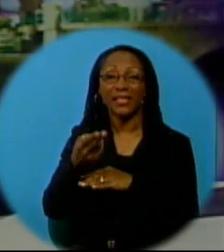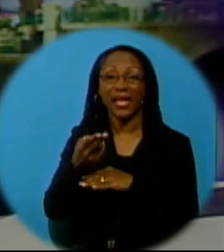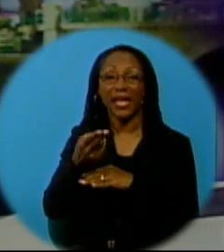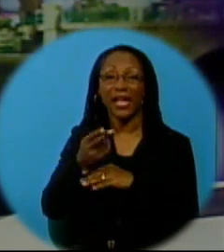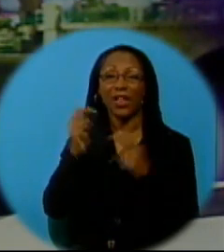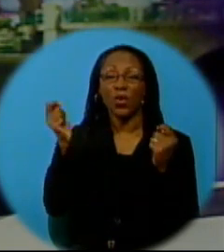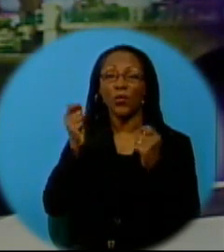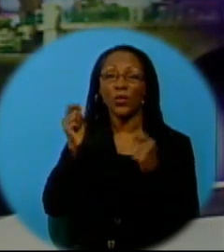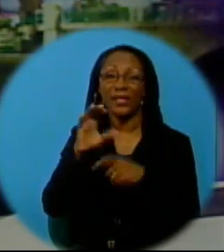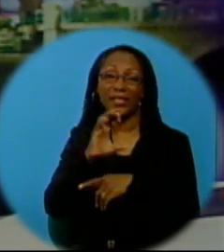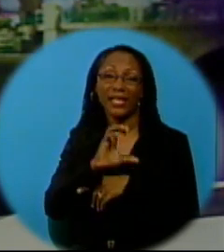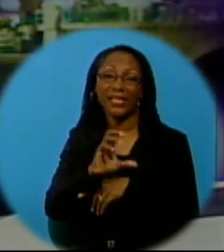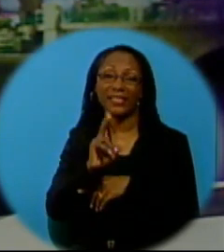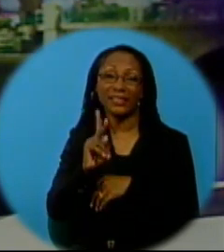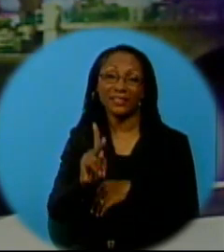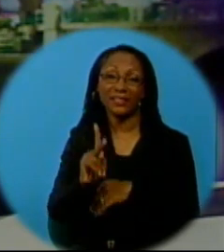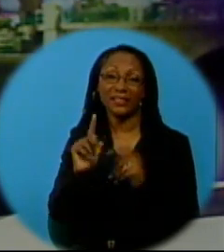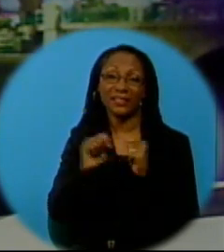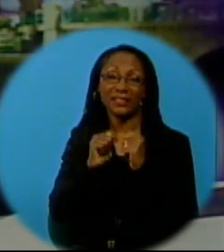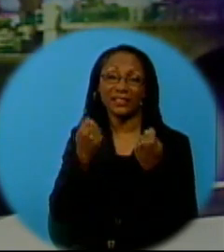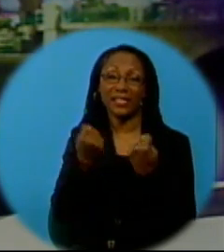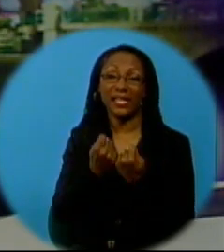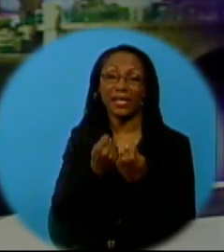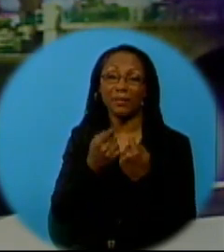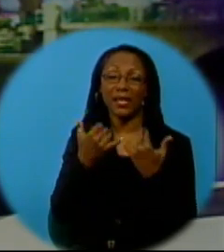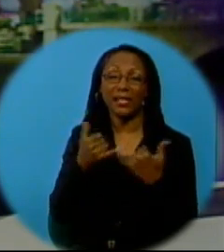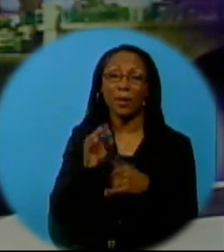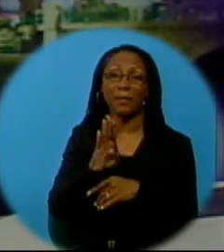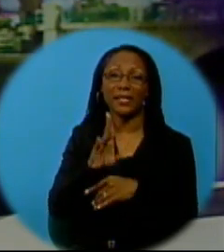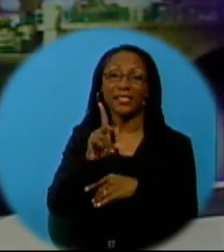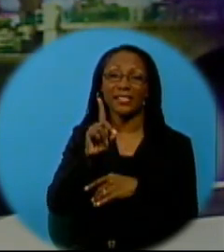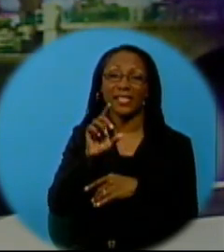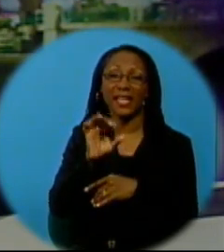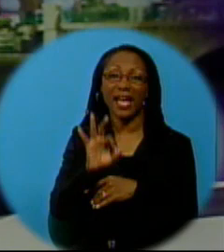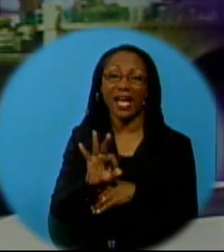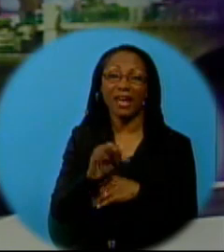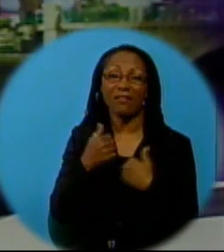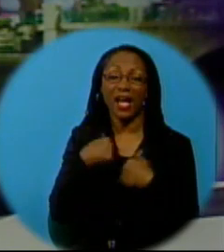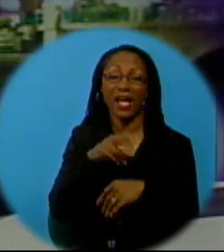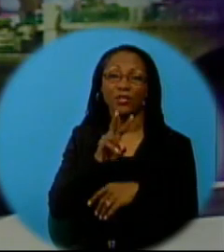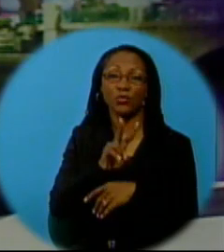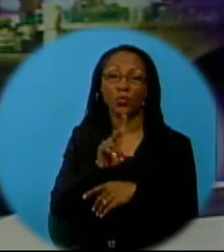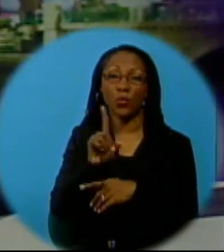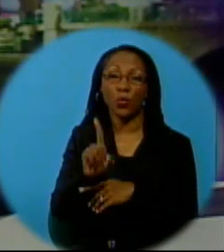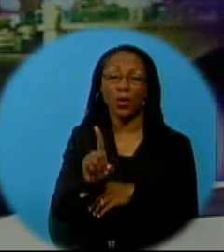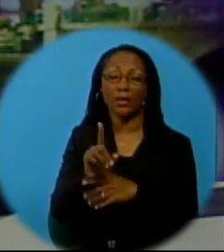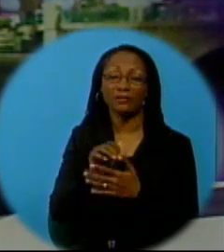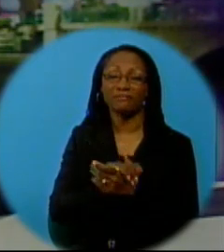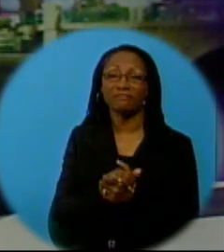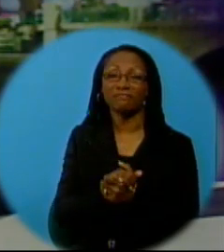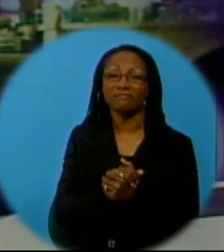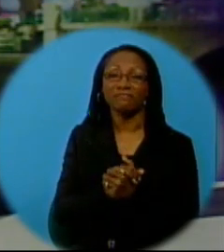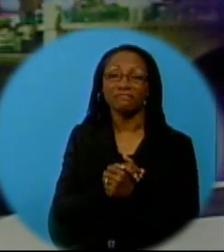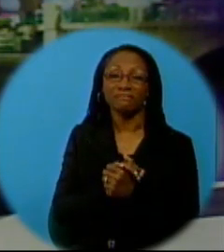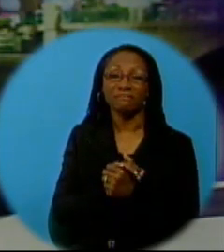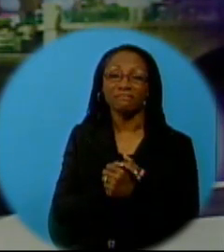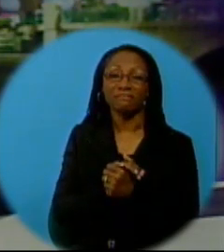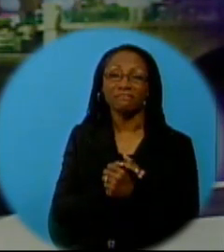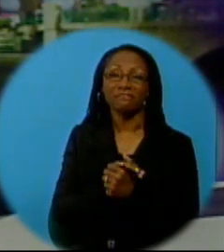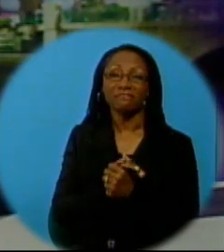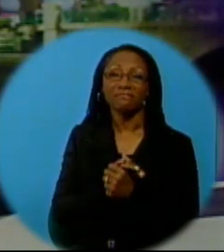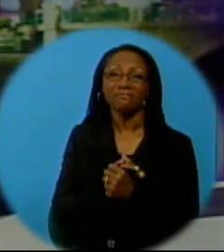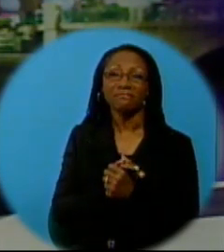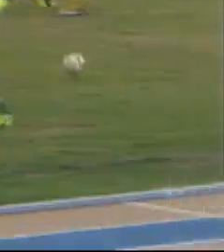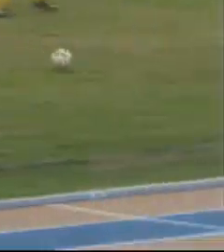and are now on 12 points from four games while BDF pulled off a 2-1 win over Weymouth Wales. Taking on Weymouth